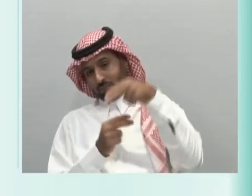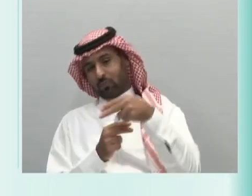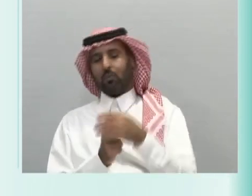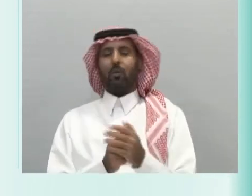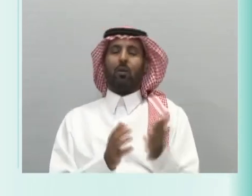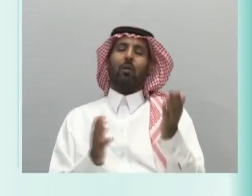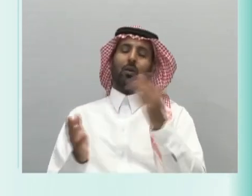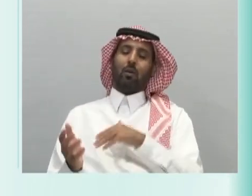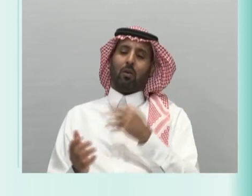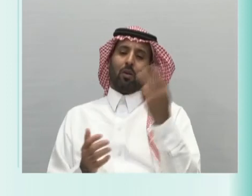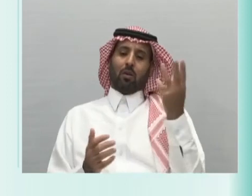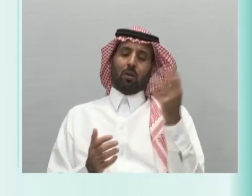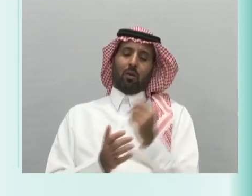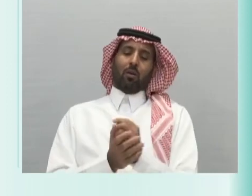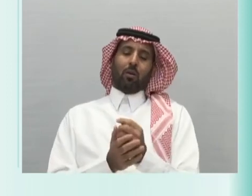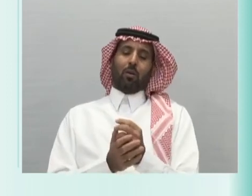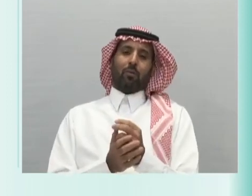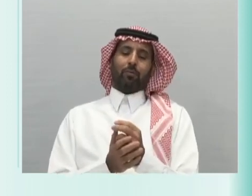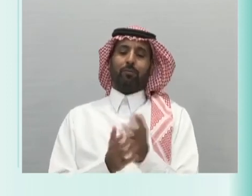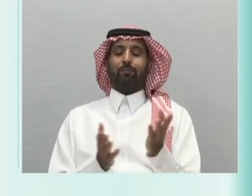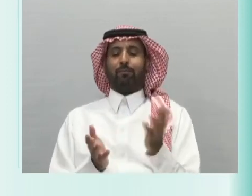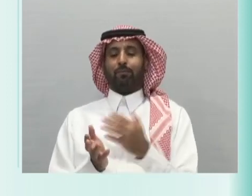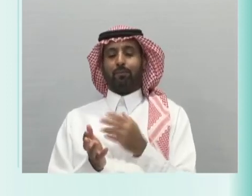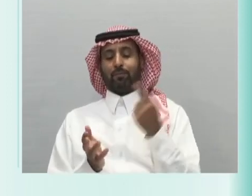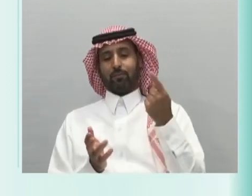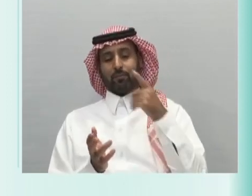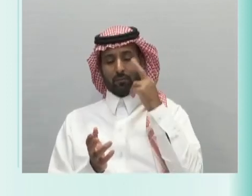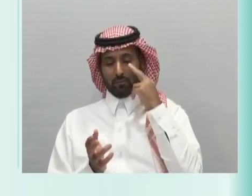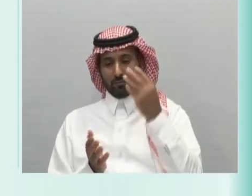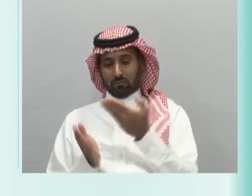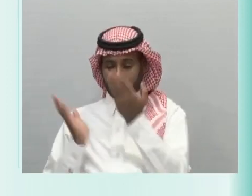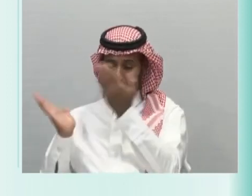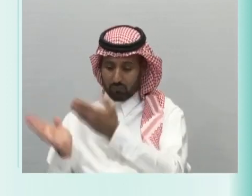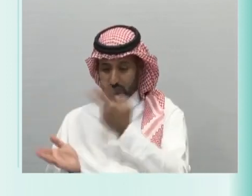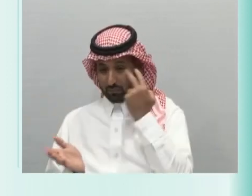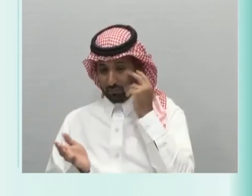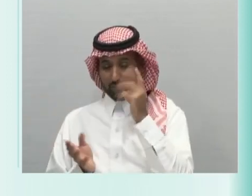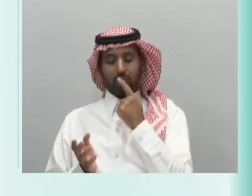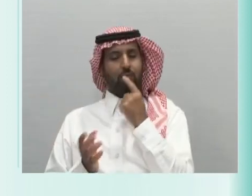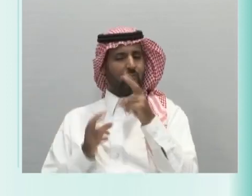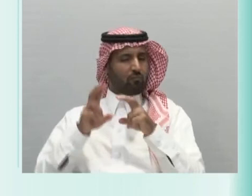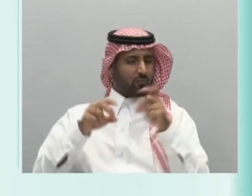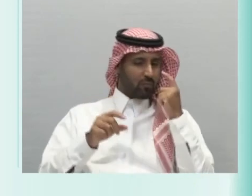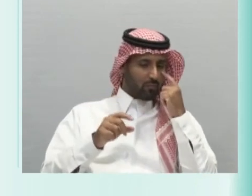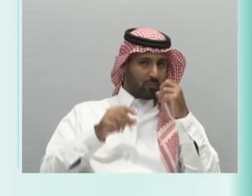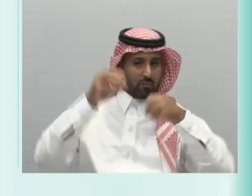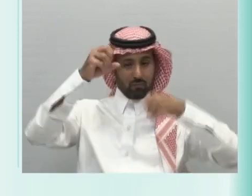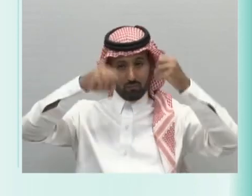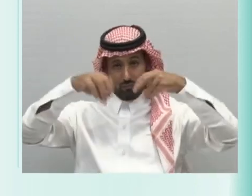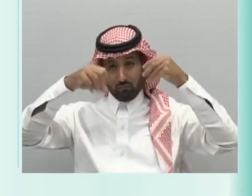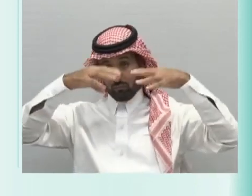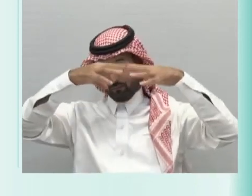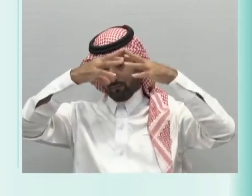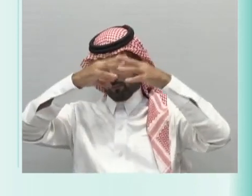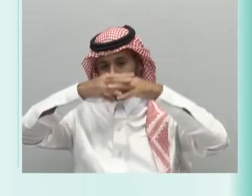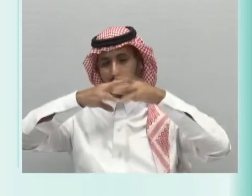number four. The Kakutunen Hotel gives guests the opportunity to explore the rainforest